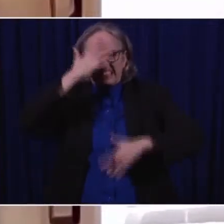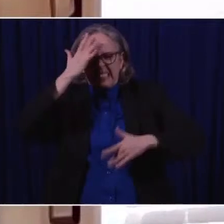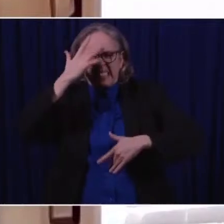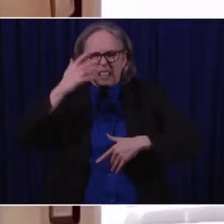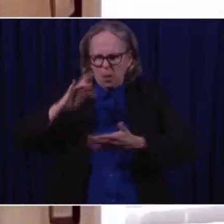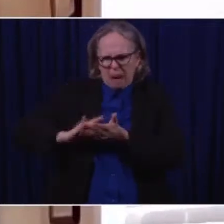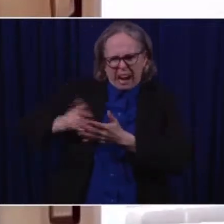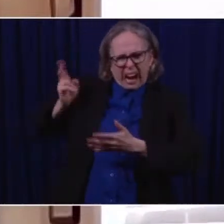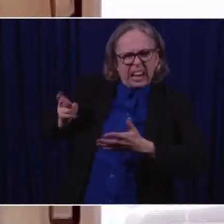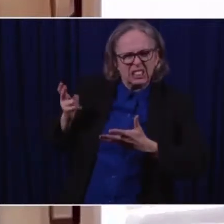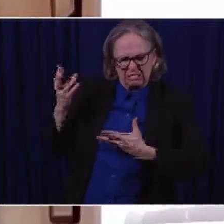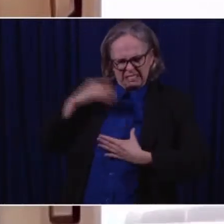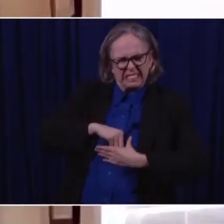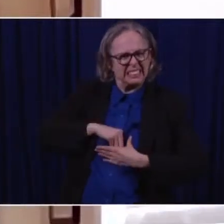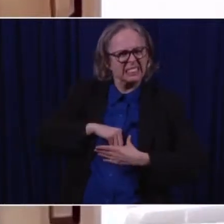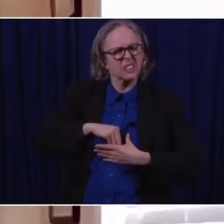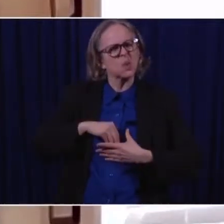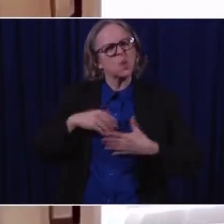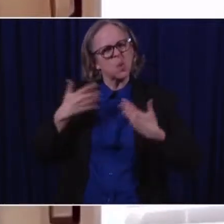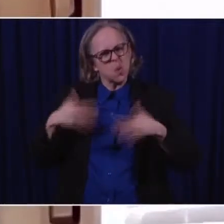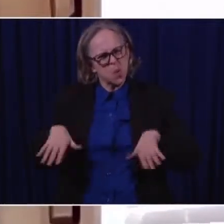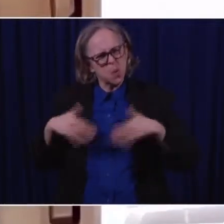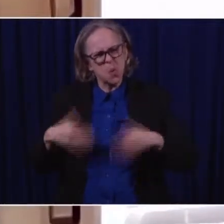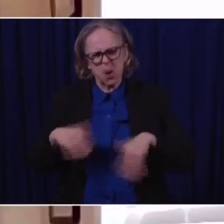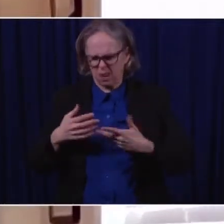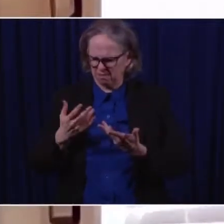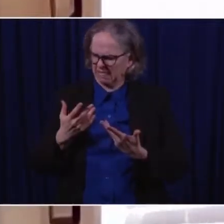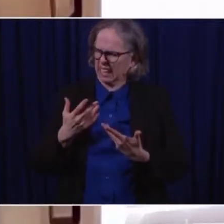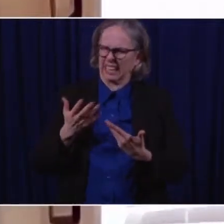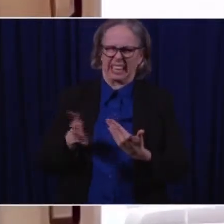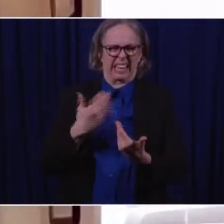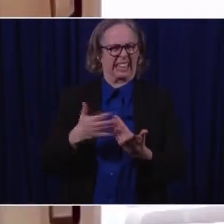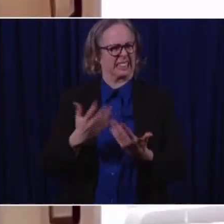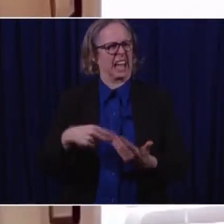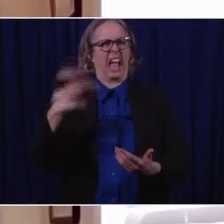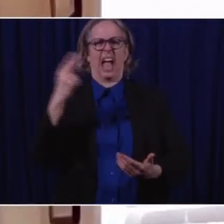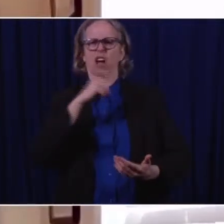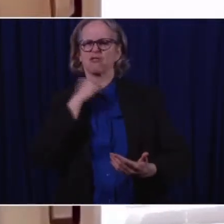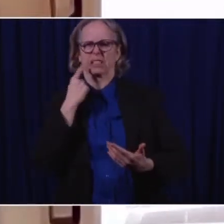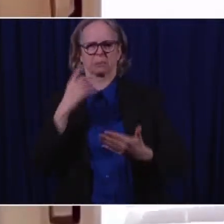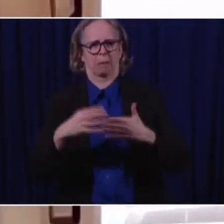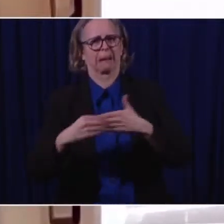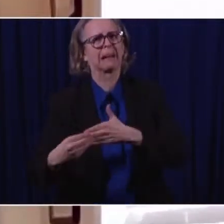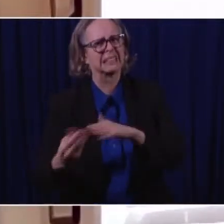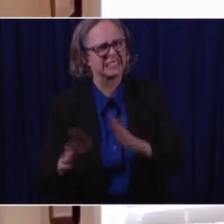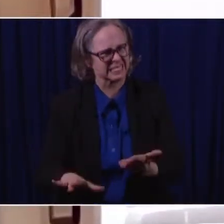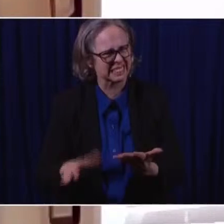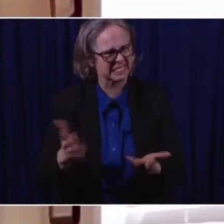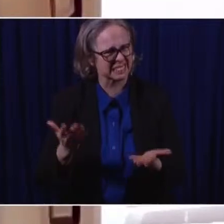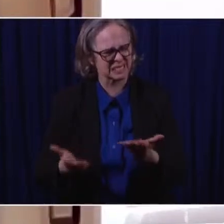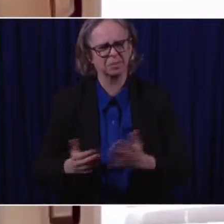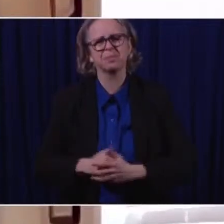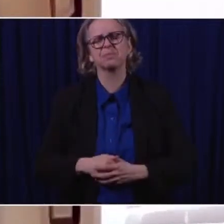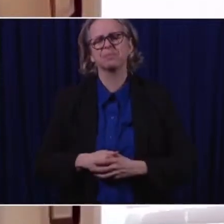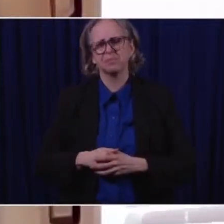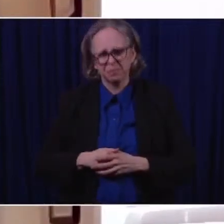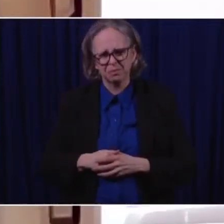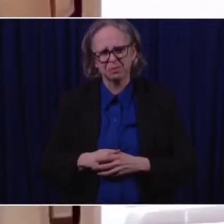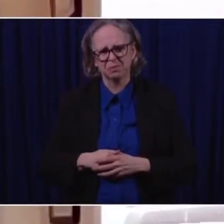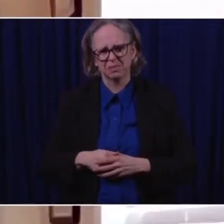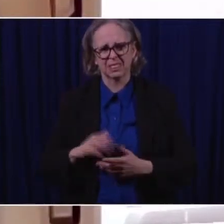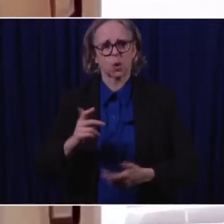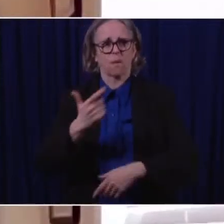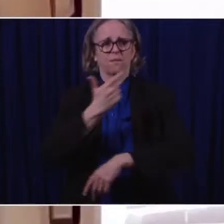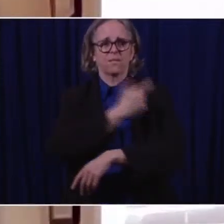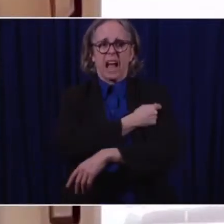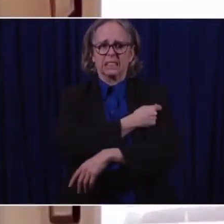old enough to receive the vaccine at serious risk. Now remember, vaccine eligibility starts at